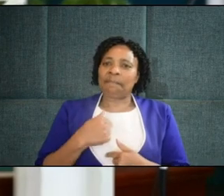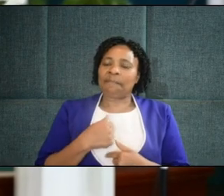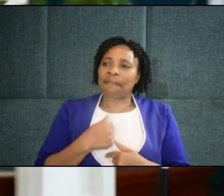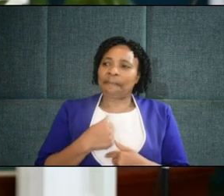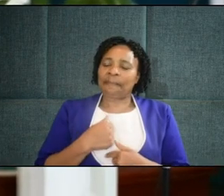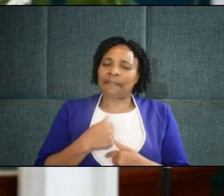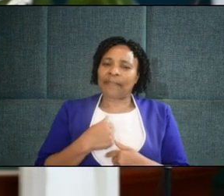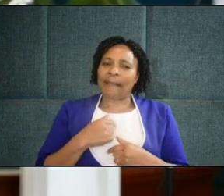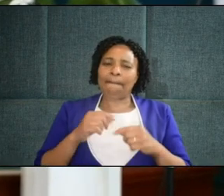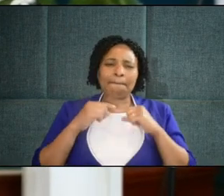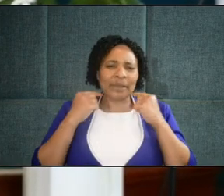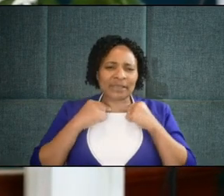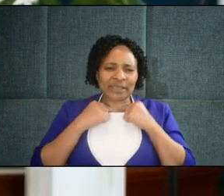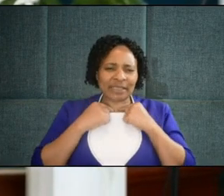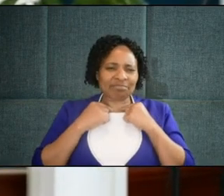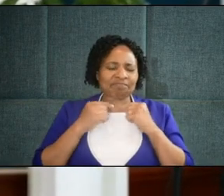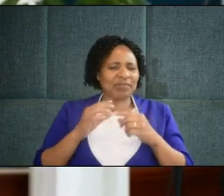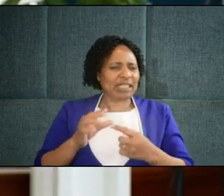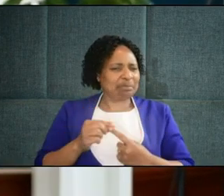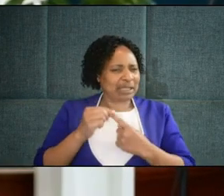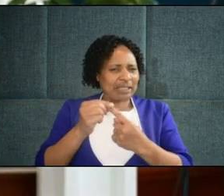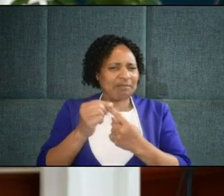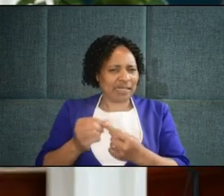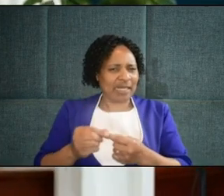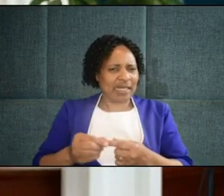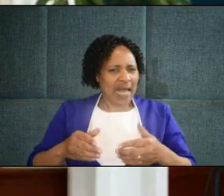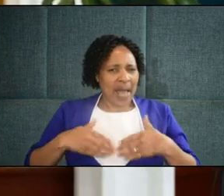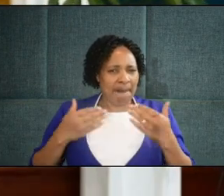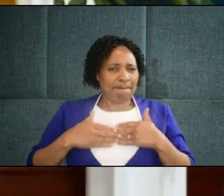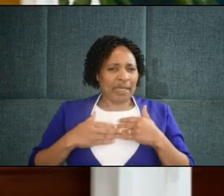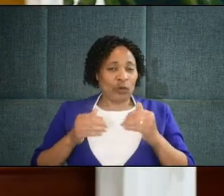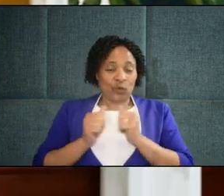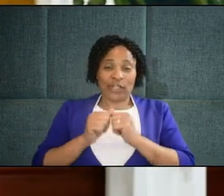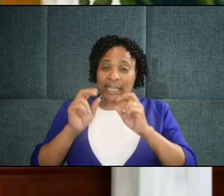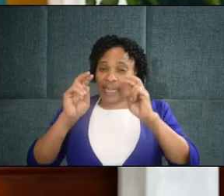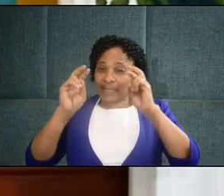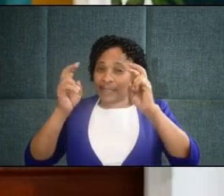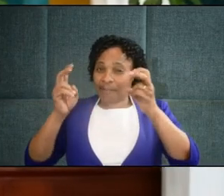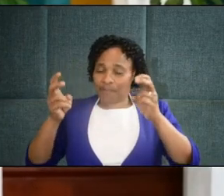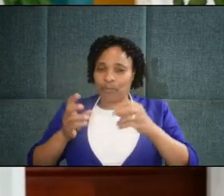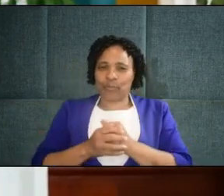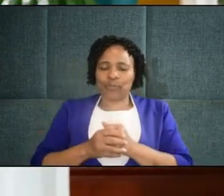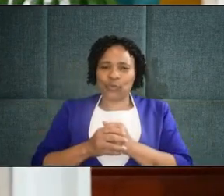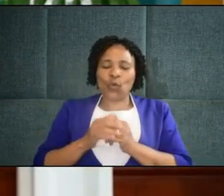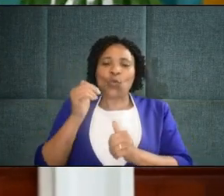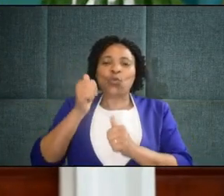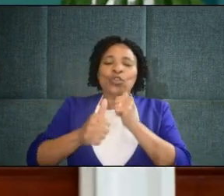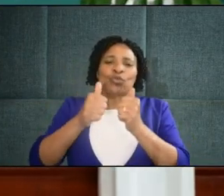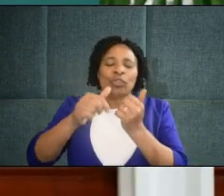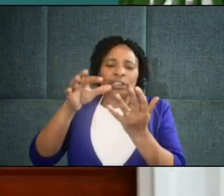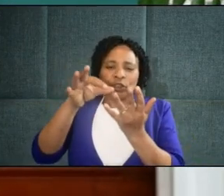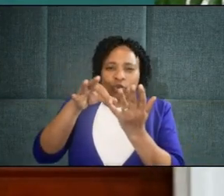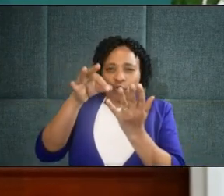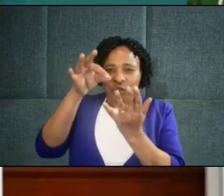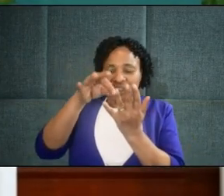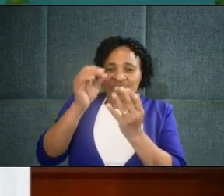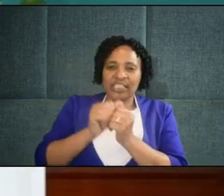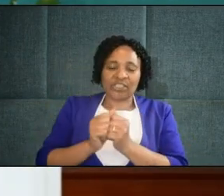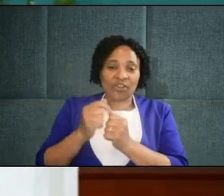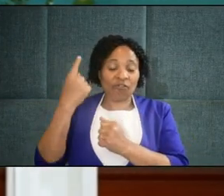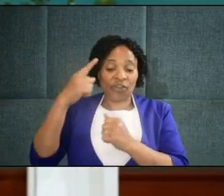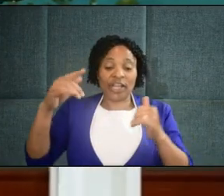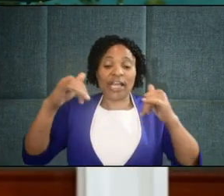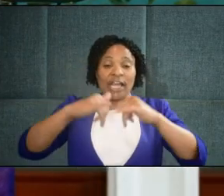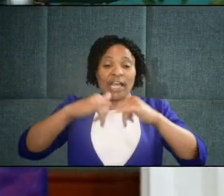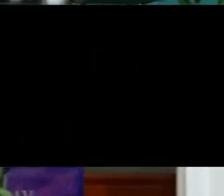I was particularly happy with the theme that was chosen for your camp